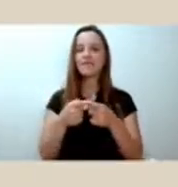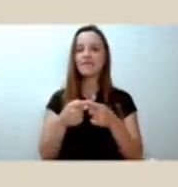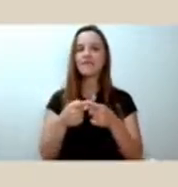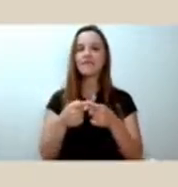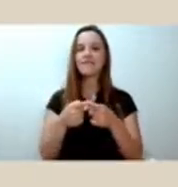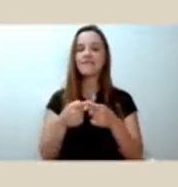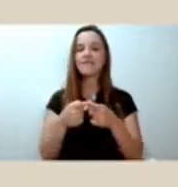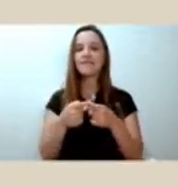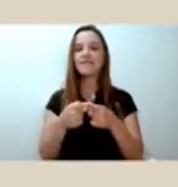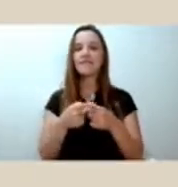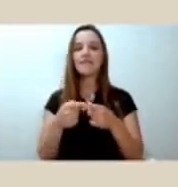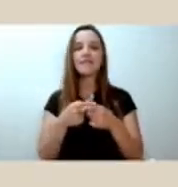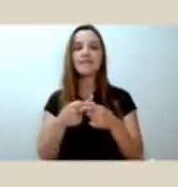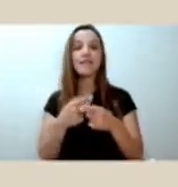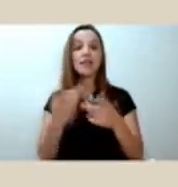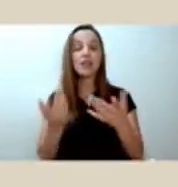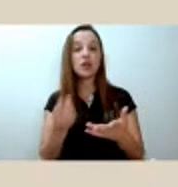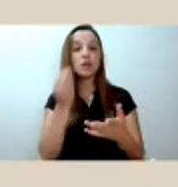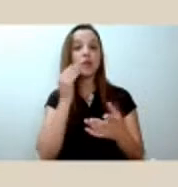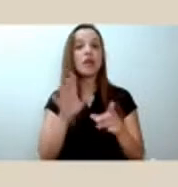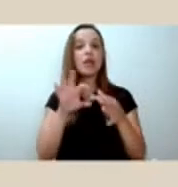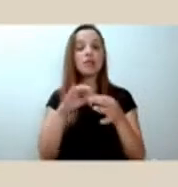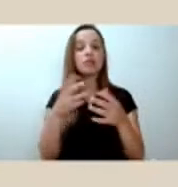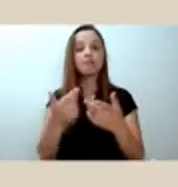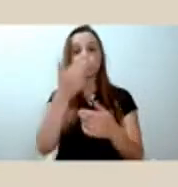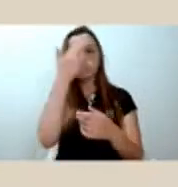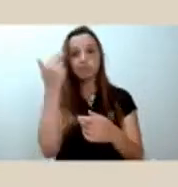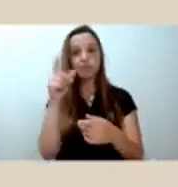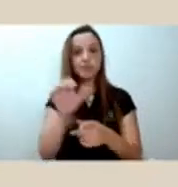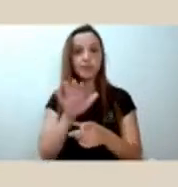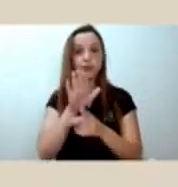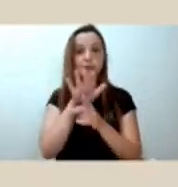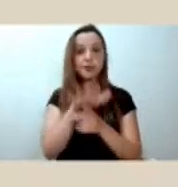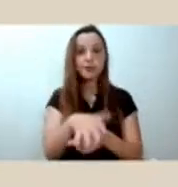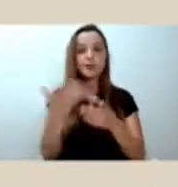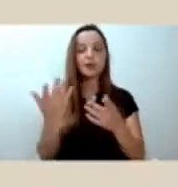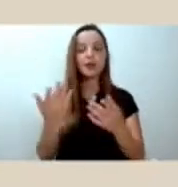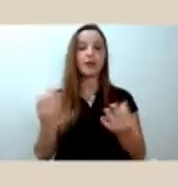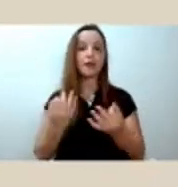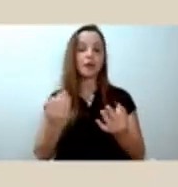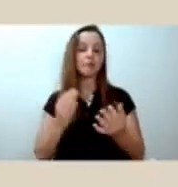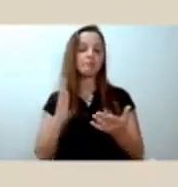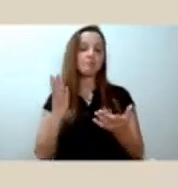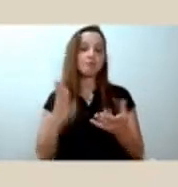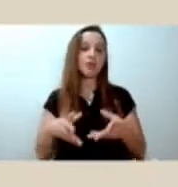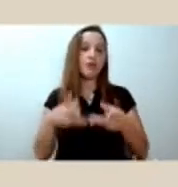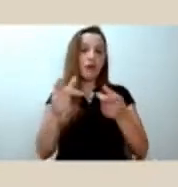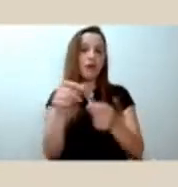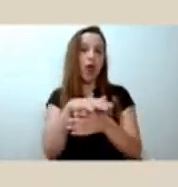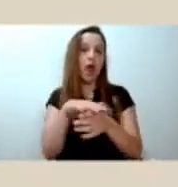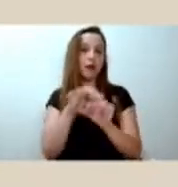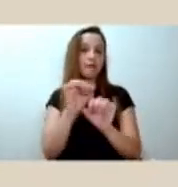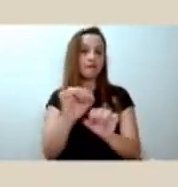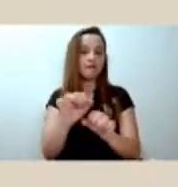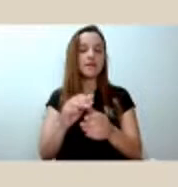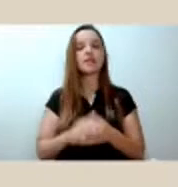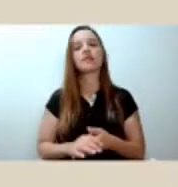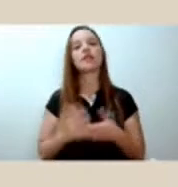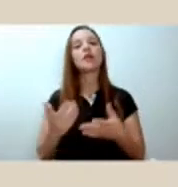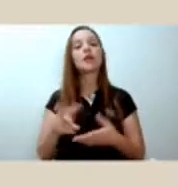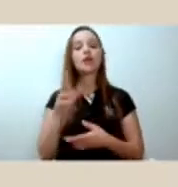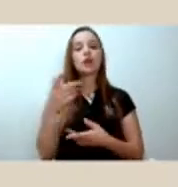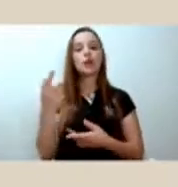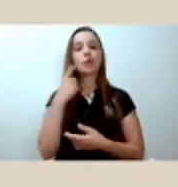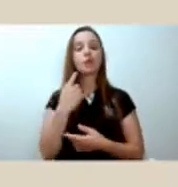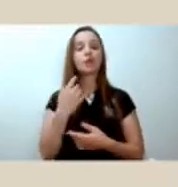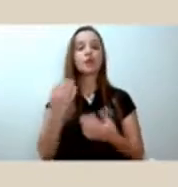prejudice and discrimination is developed during this period. Now, I was hearing from Mission Control that our polls